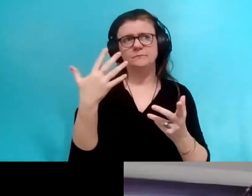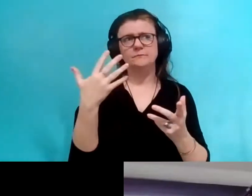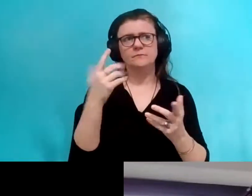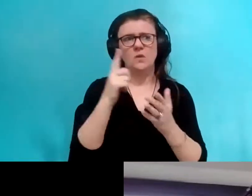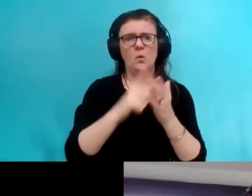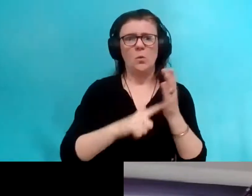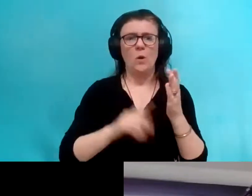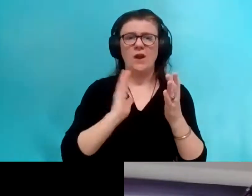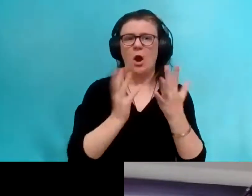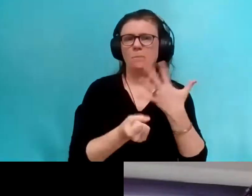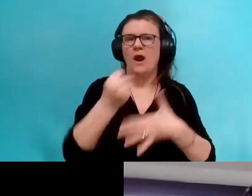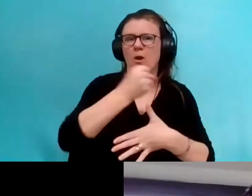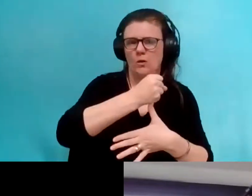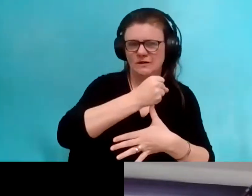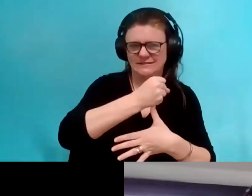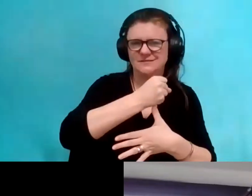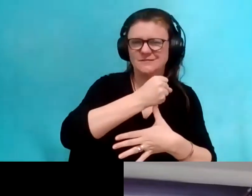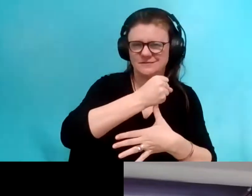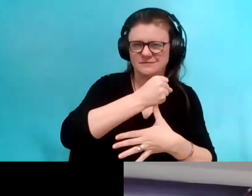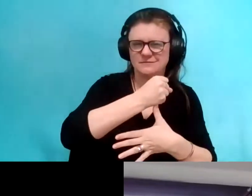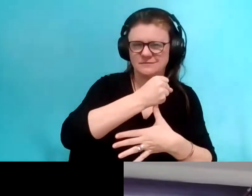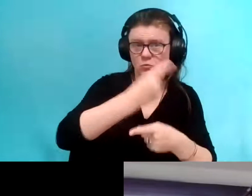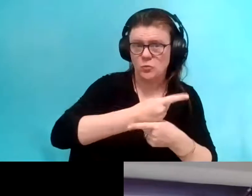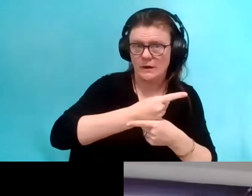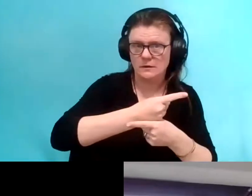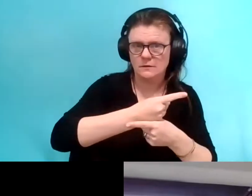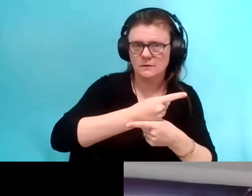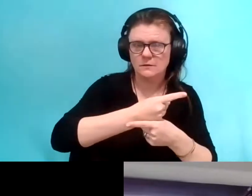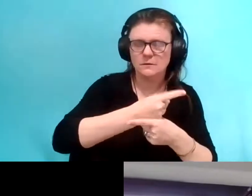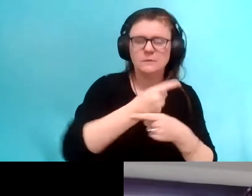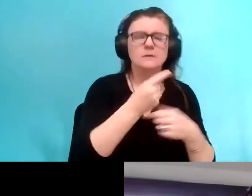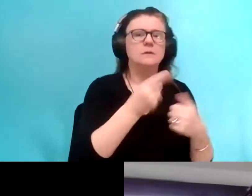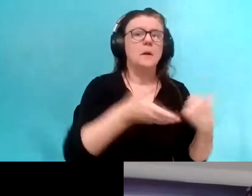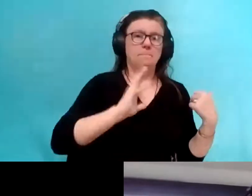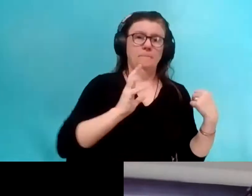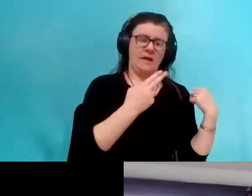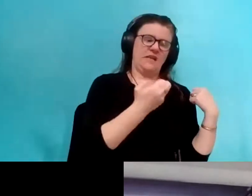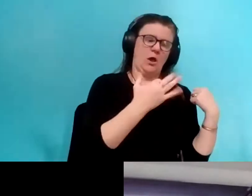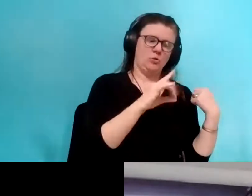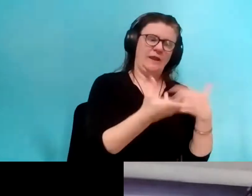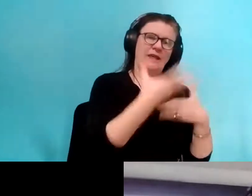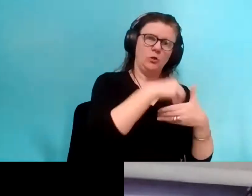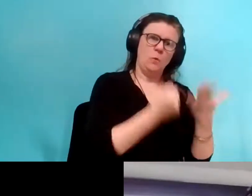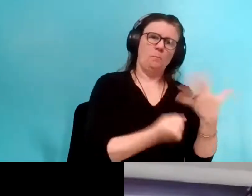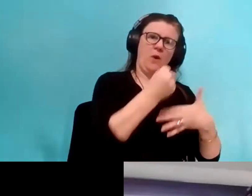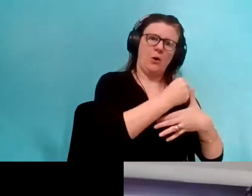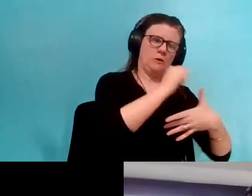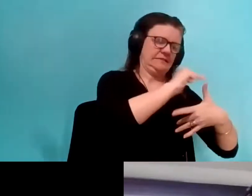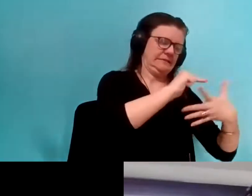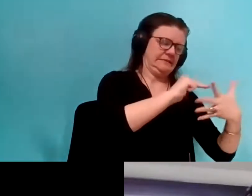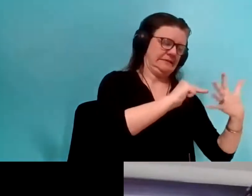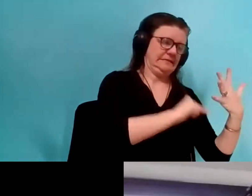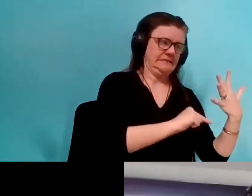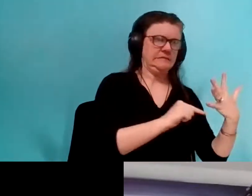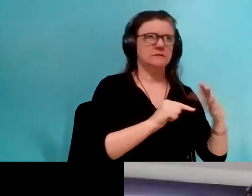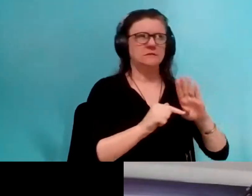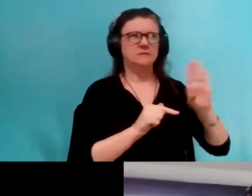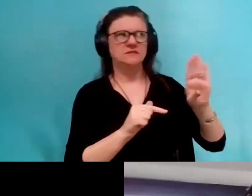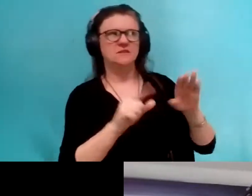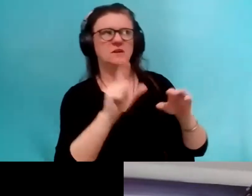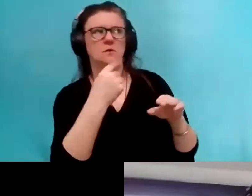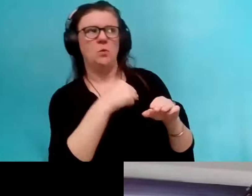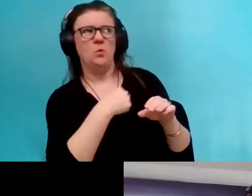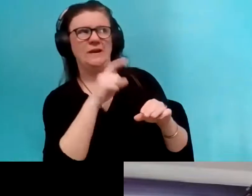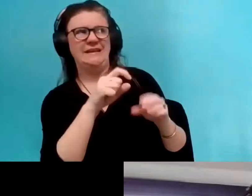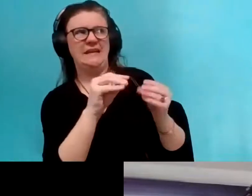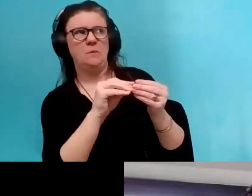priorities should be, right? So where we found, I think, what we found in our work is that basically once you go down to